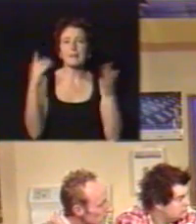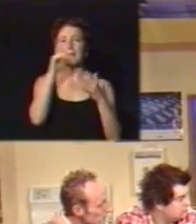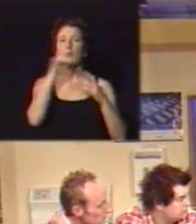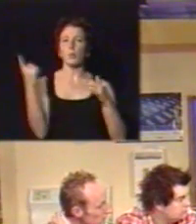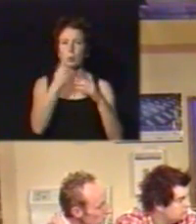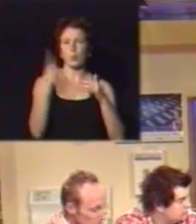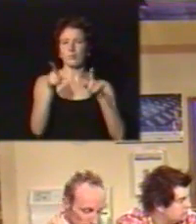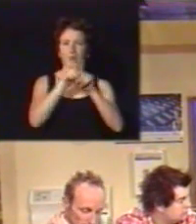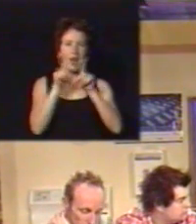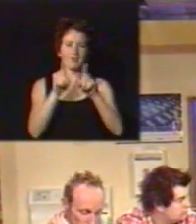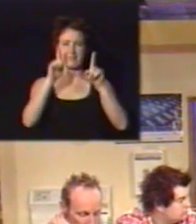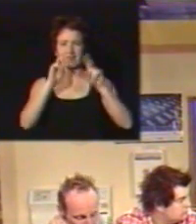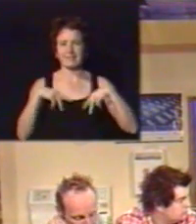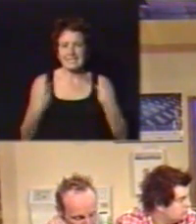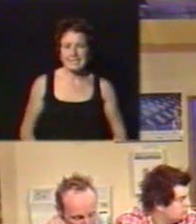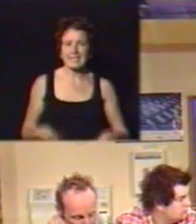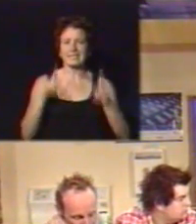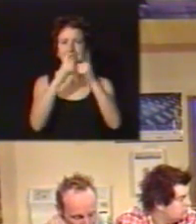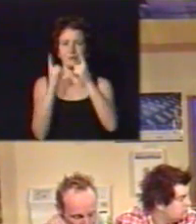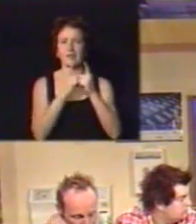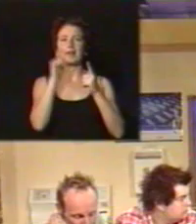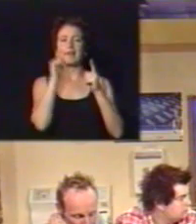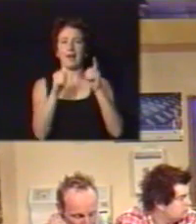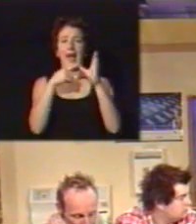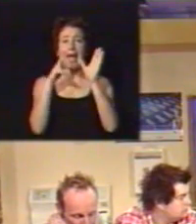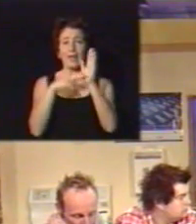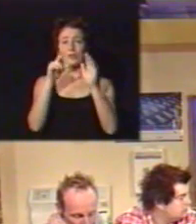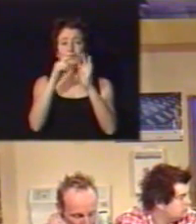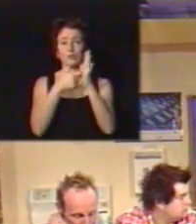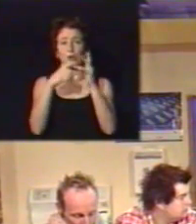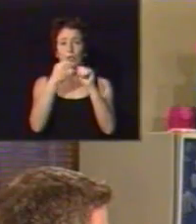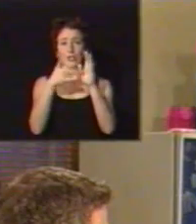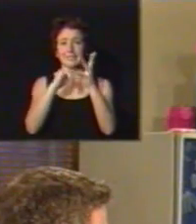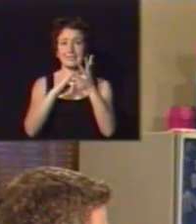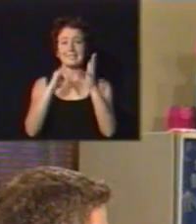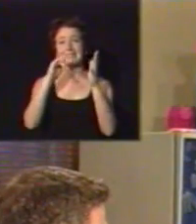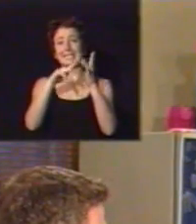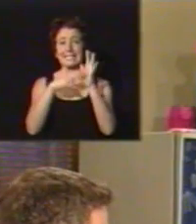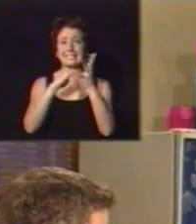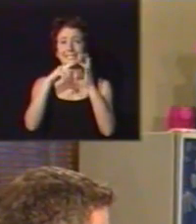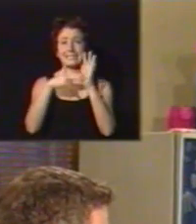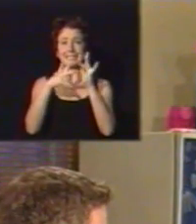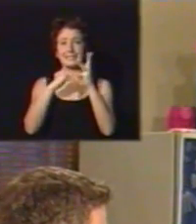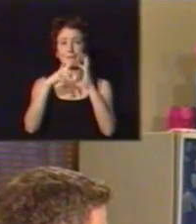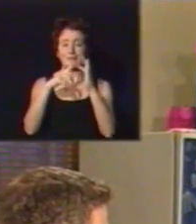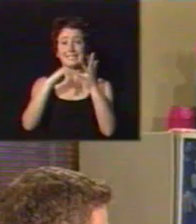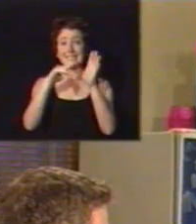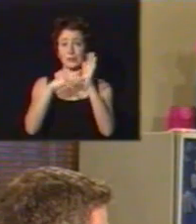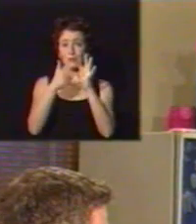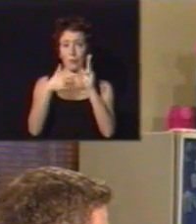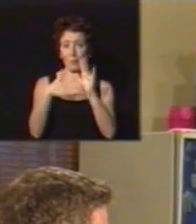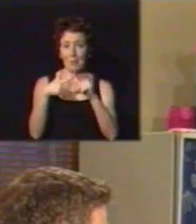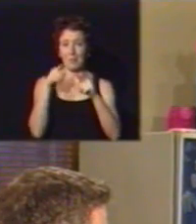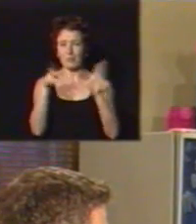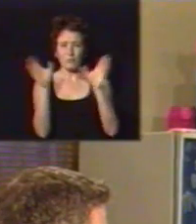conditions. It stands for Androgen Insensitivity Syndrome, but we include people with different intersex conditions as well. Okay. And we're a support